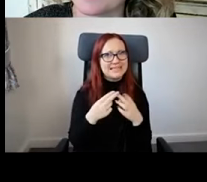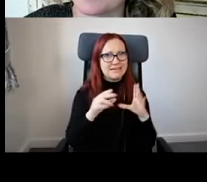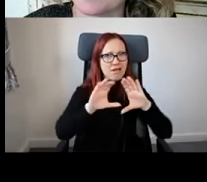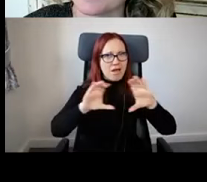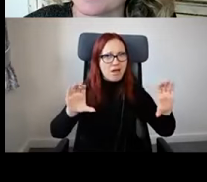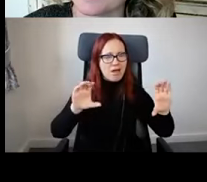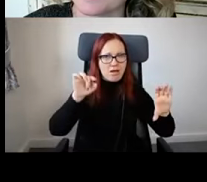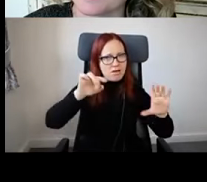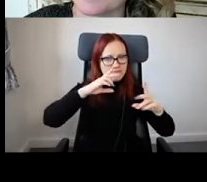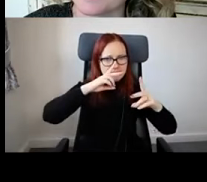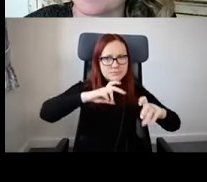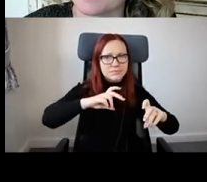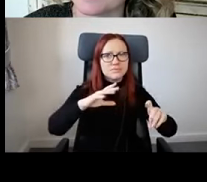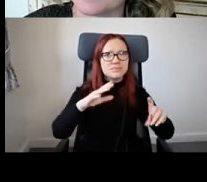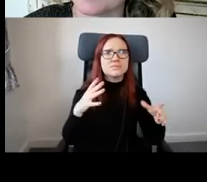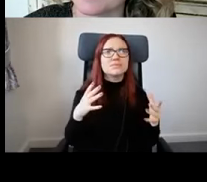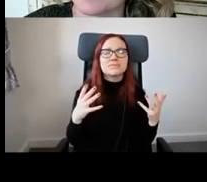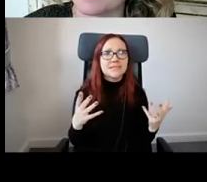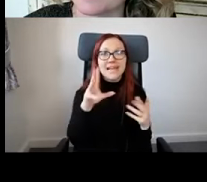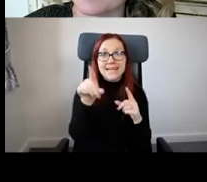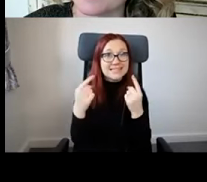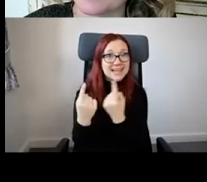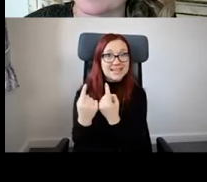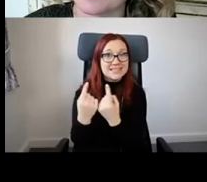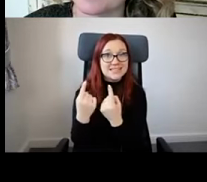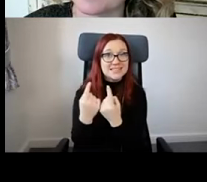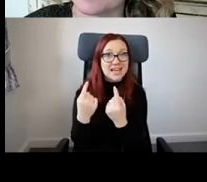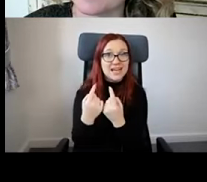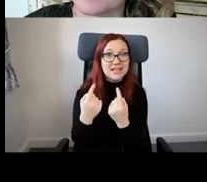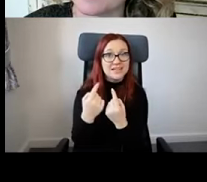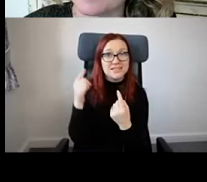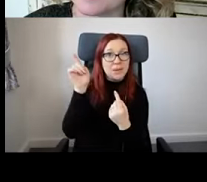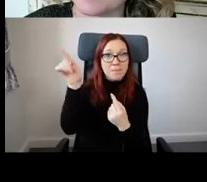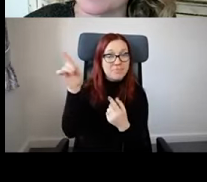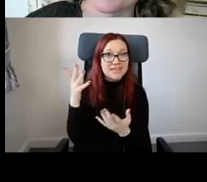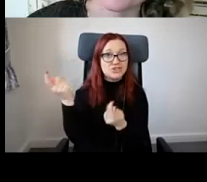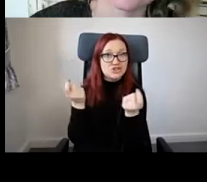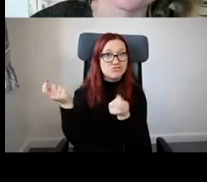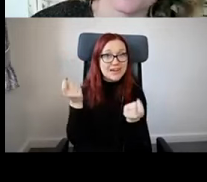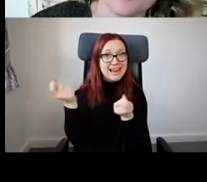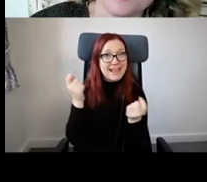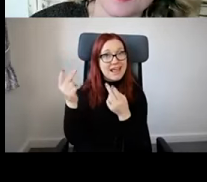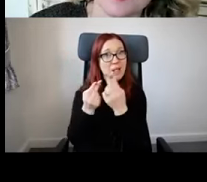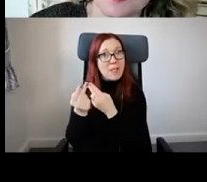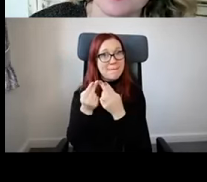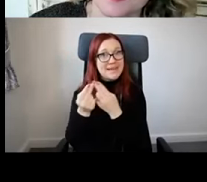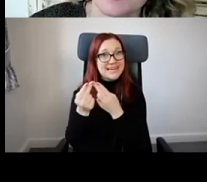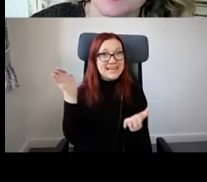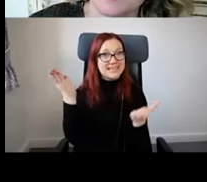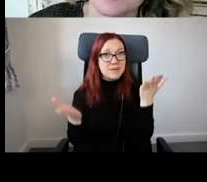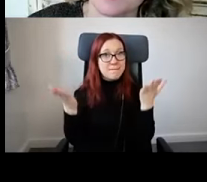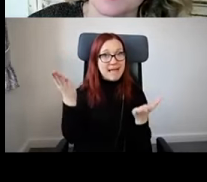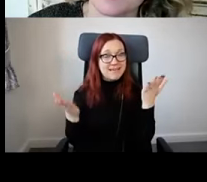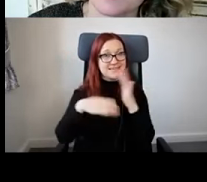something that to help regulate the media's balance of positive versus negative news in times